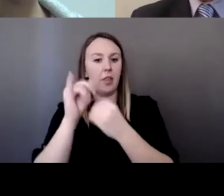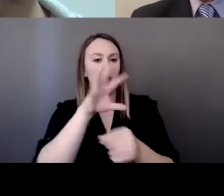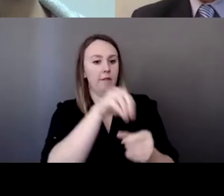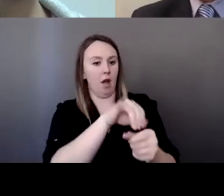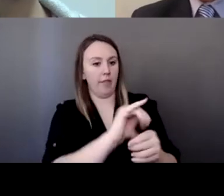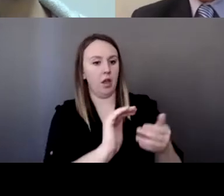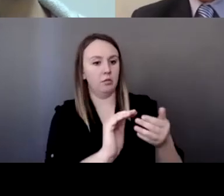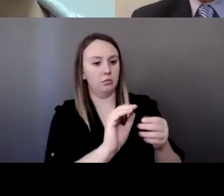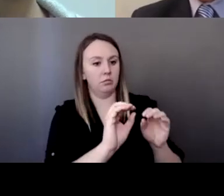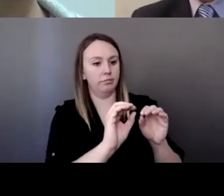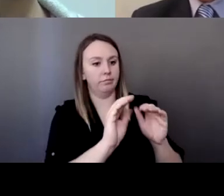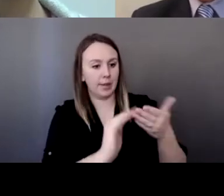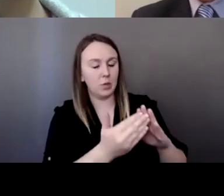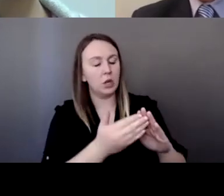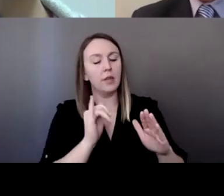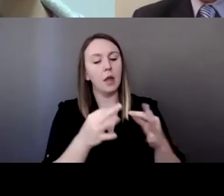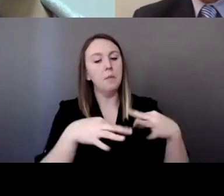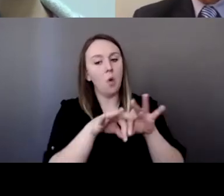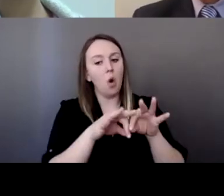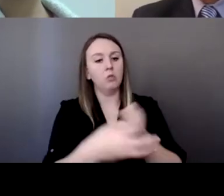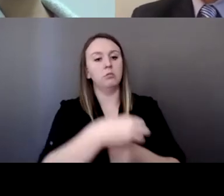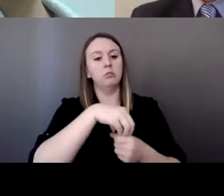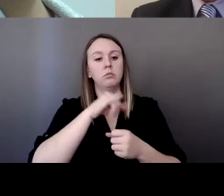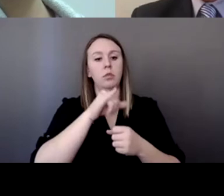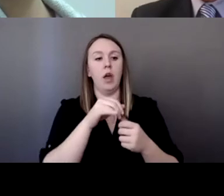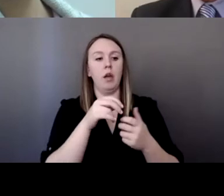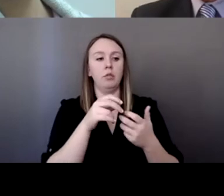an important part of the problem.